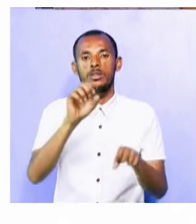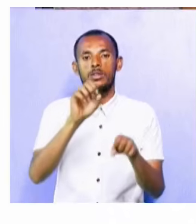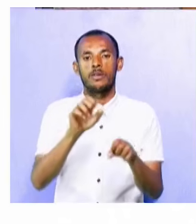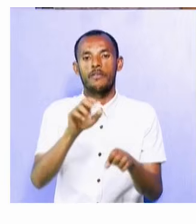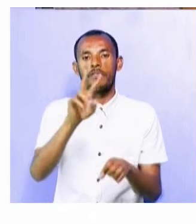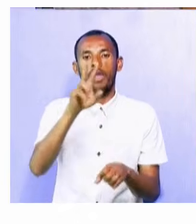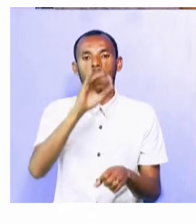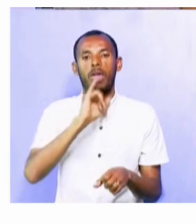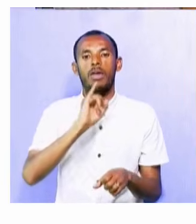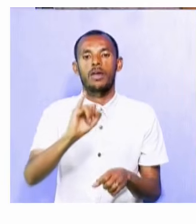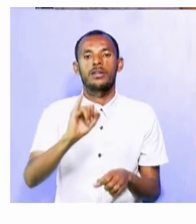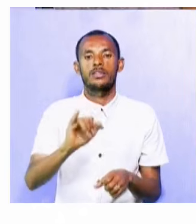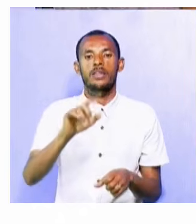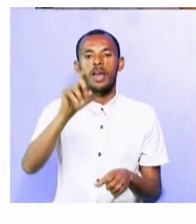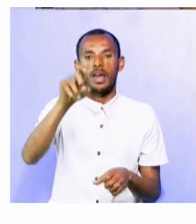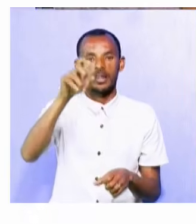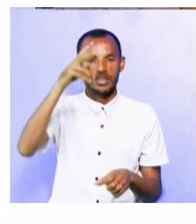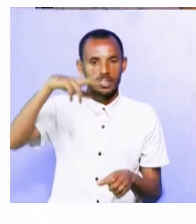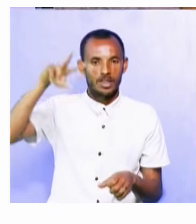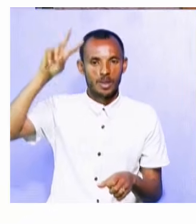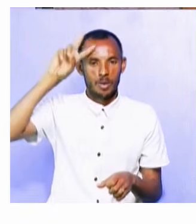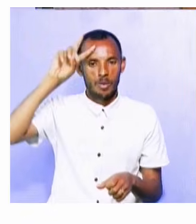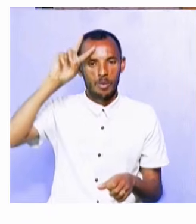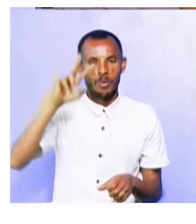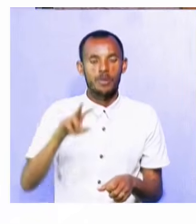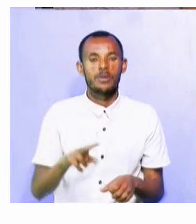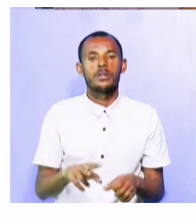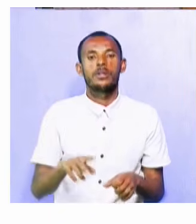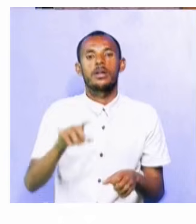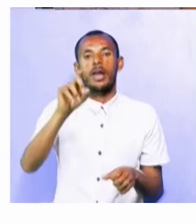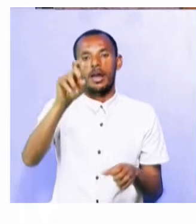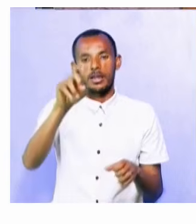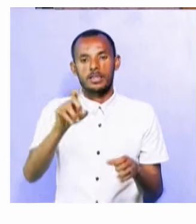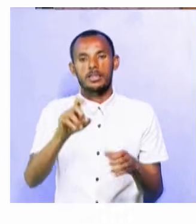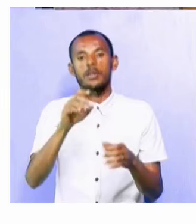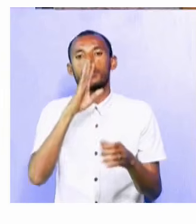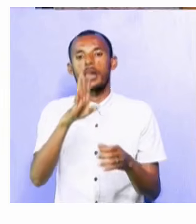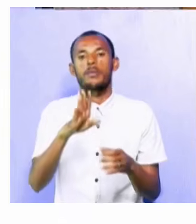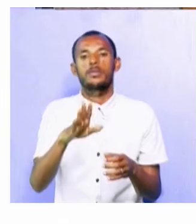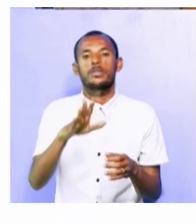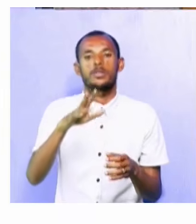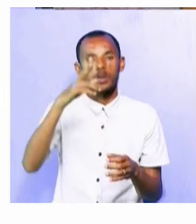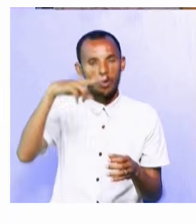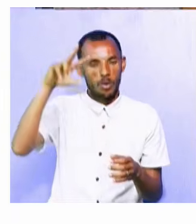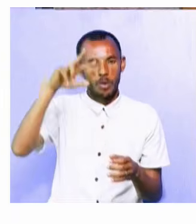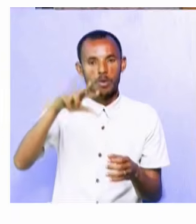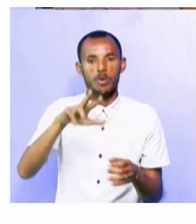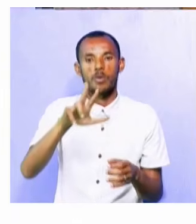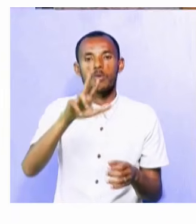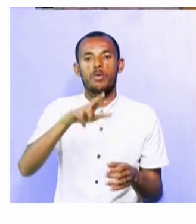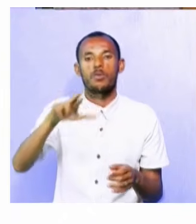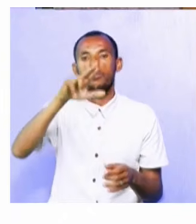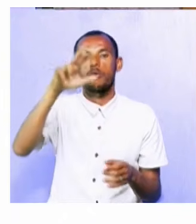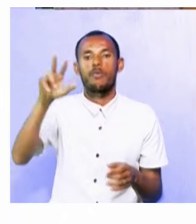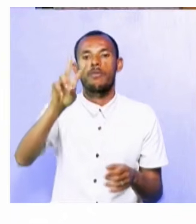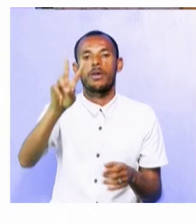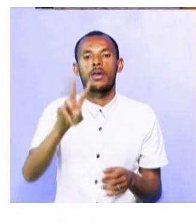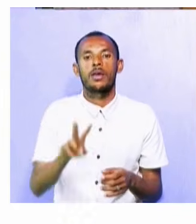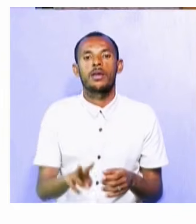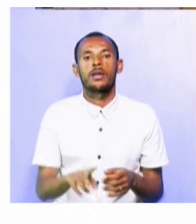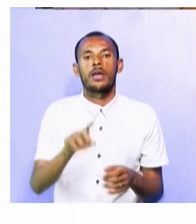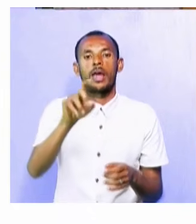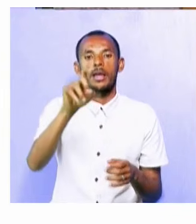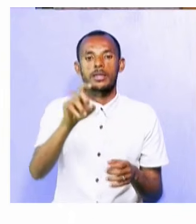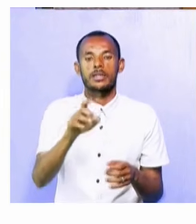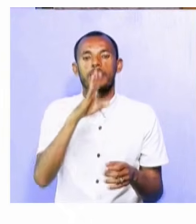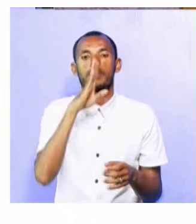v is x cubed, that means x becomes cubed root of v. So x